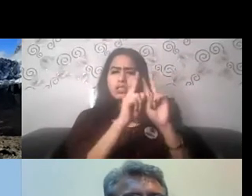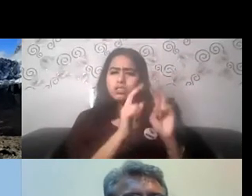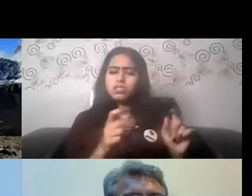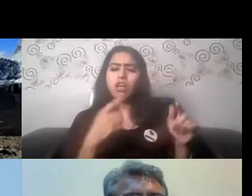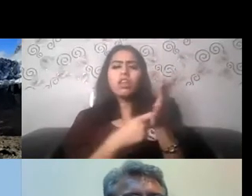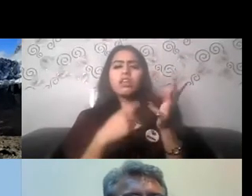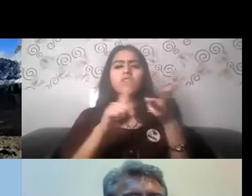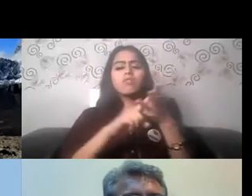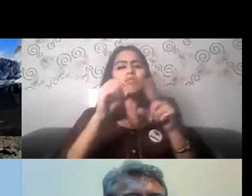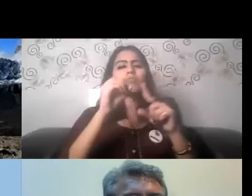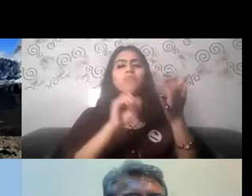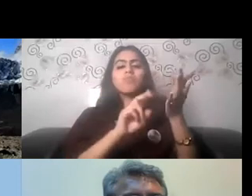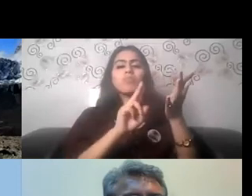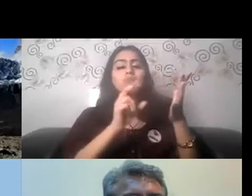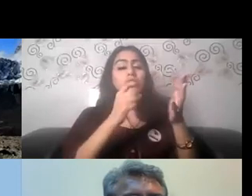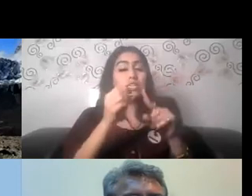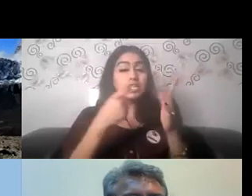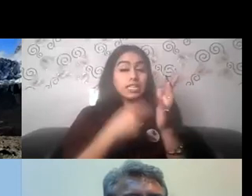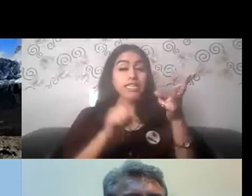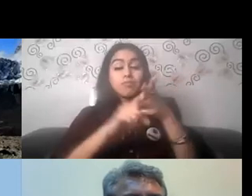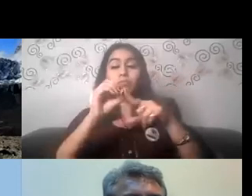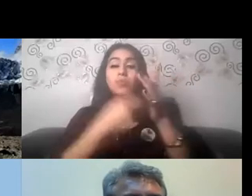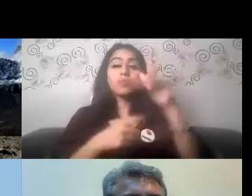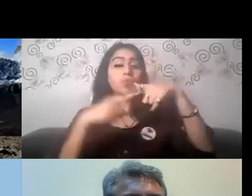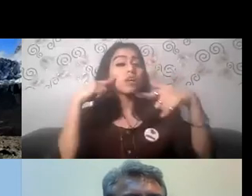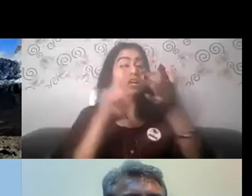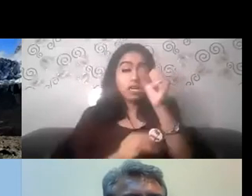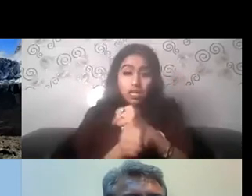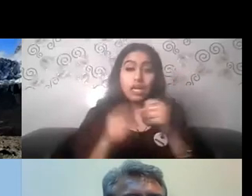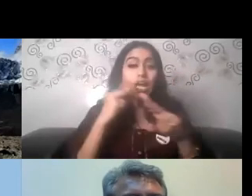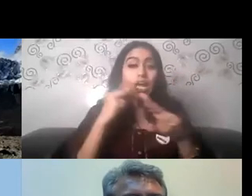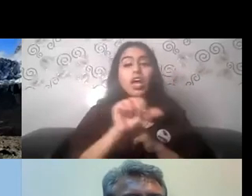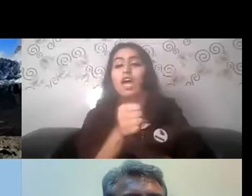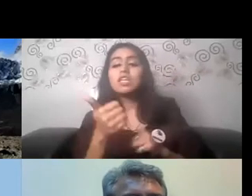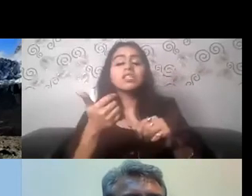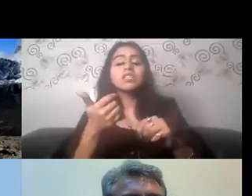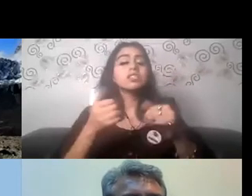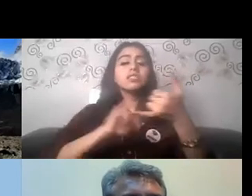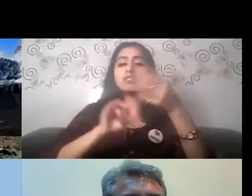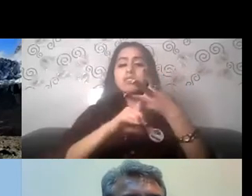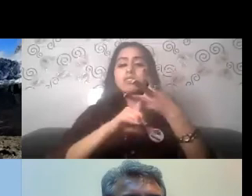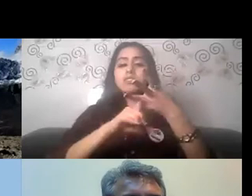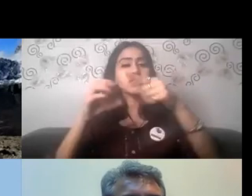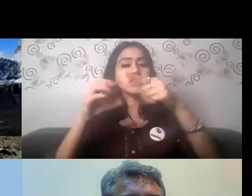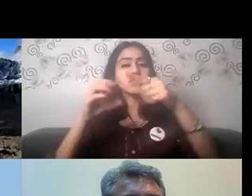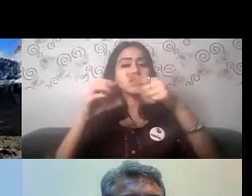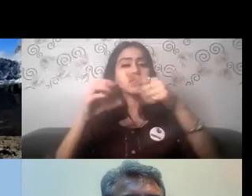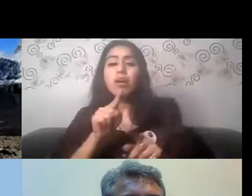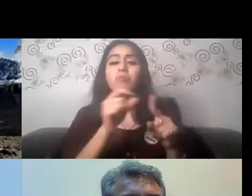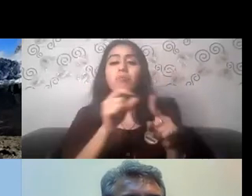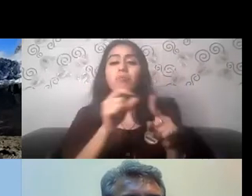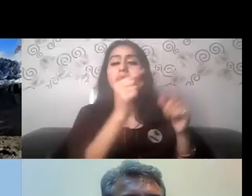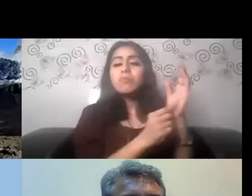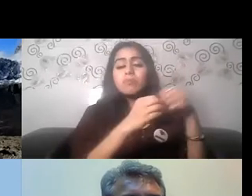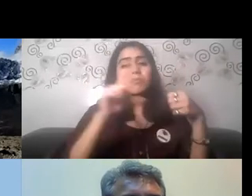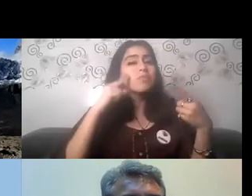by a central government organisation of other sectors and not just the public sector, because Brexit, unfortunately, put a